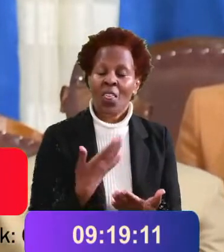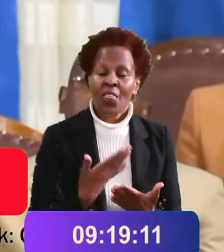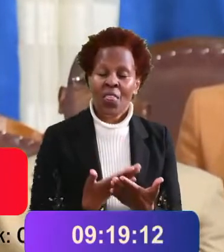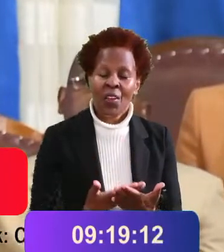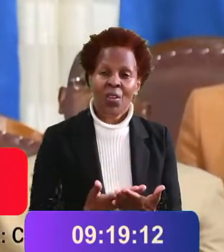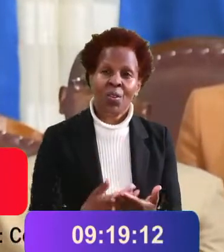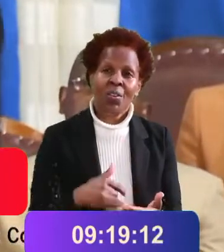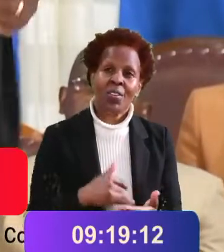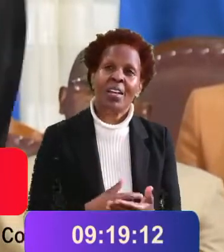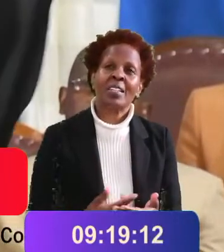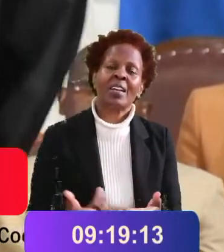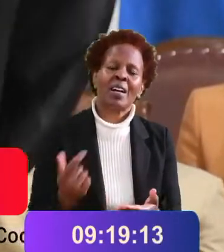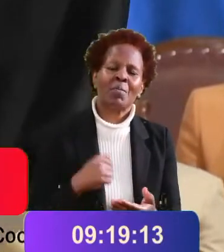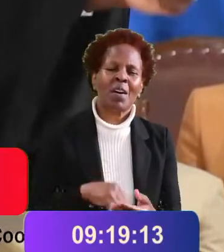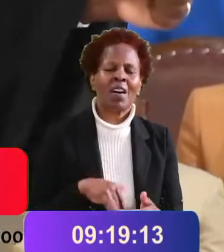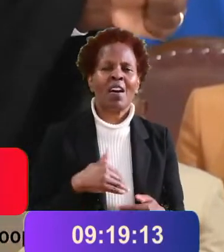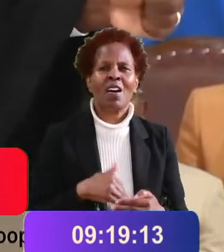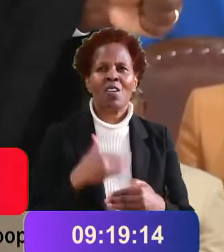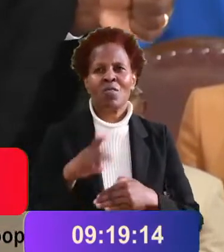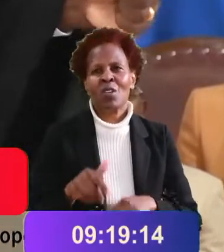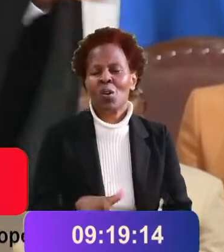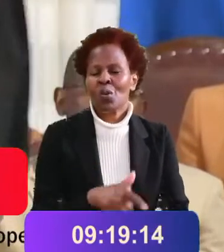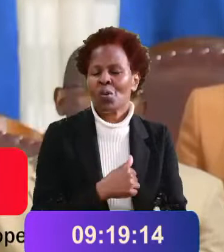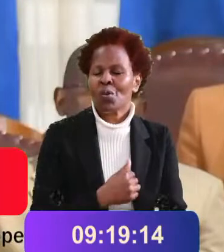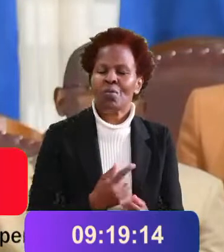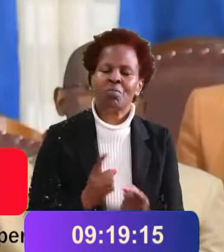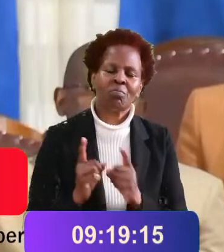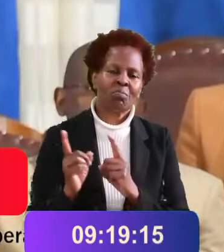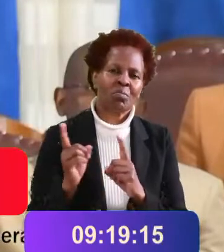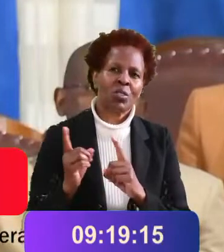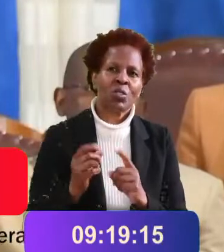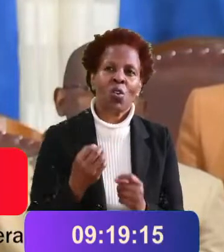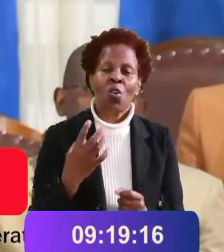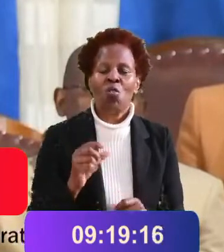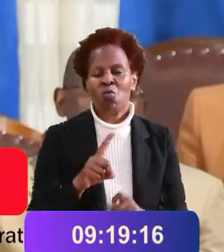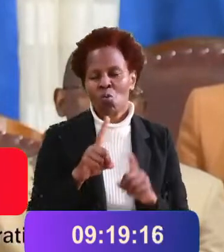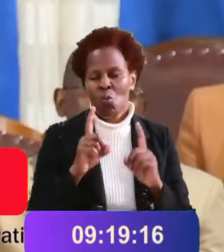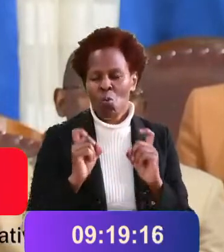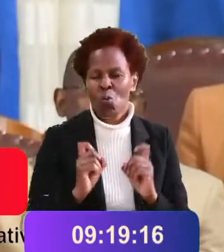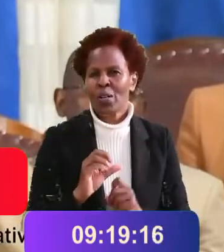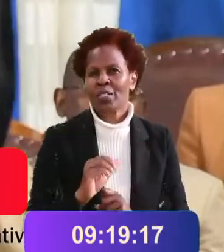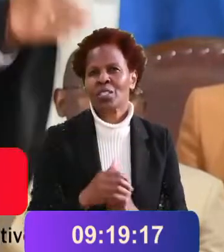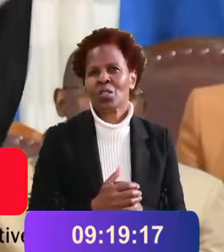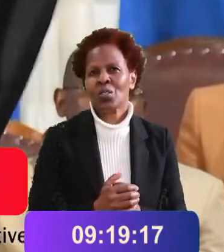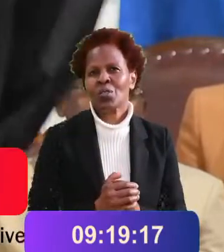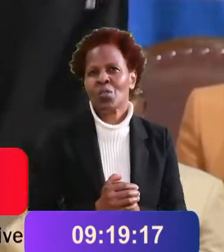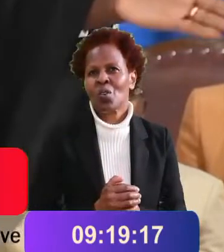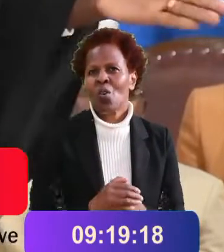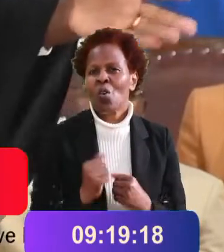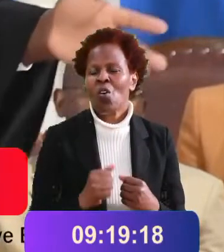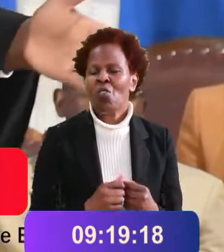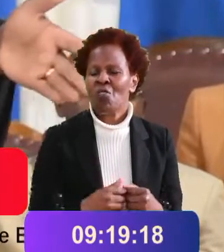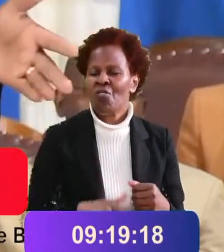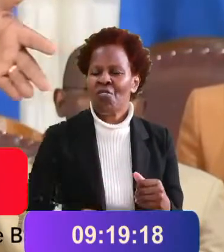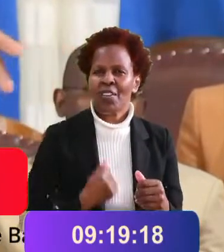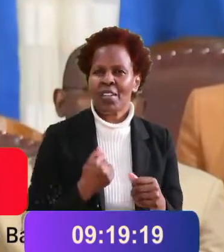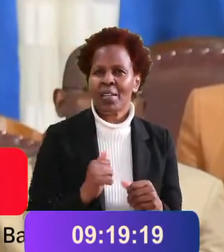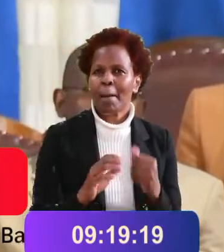arrives after a long journey. A long journey of questions, a long journey of